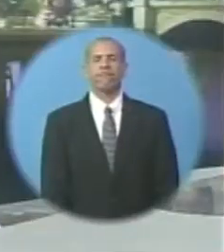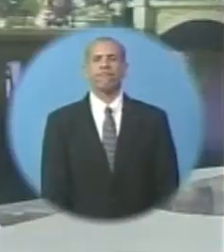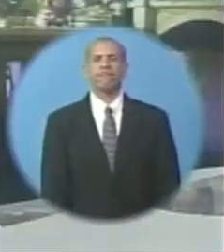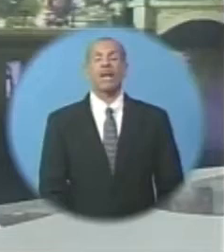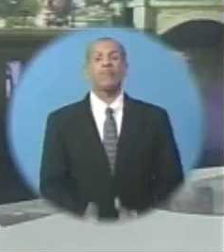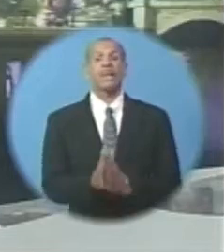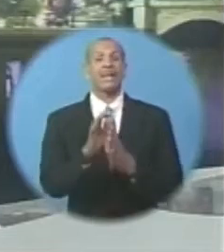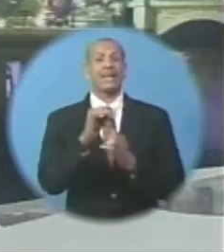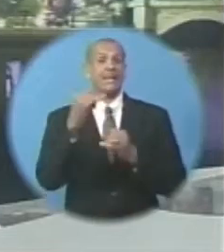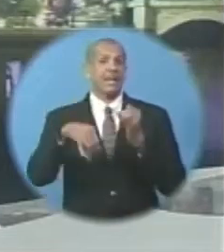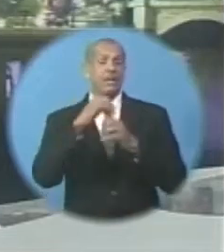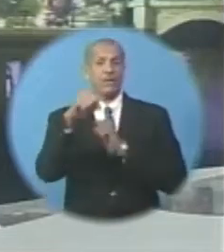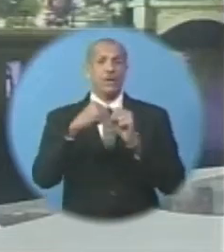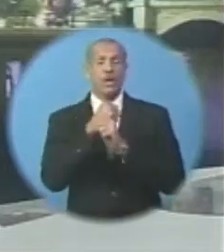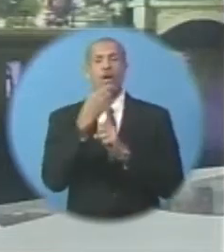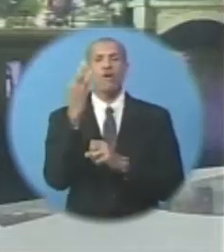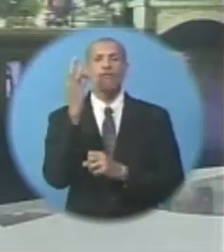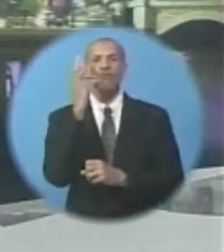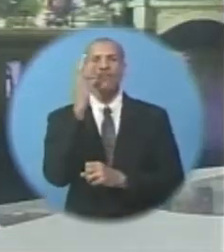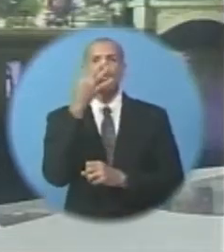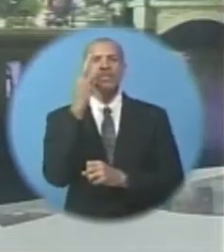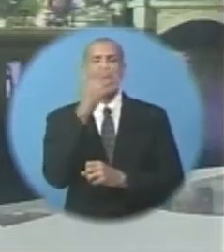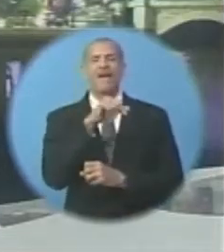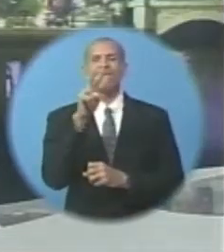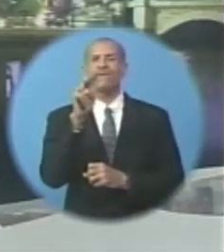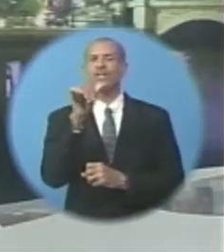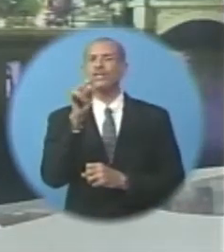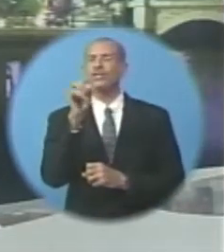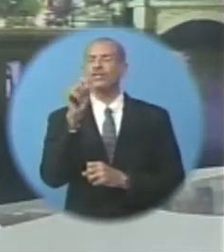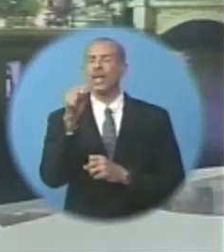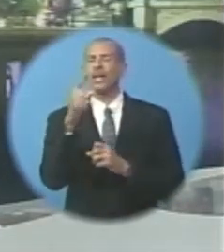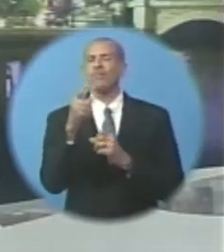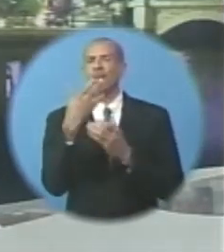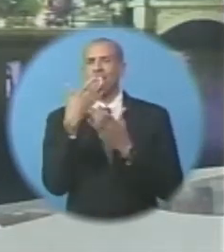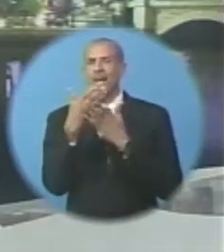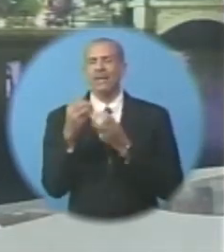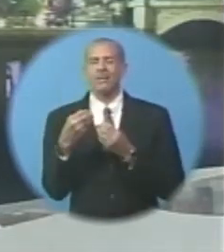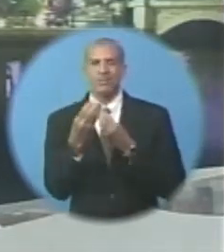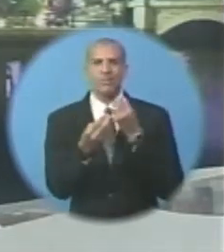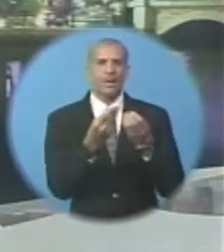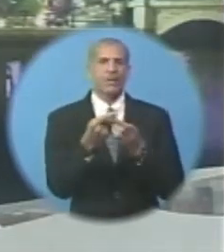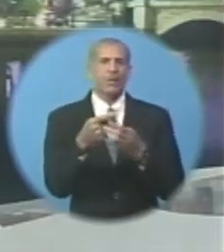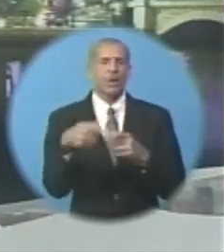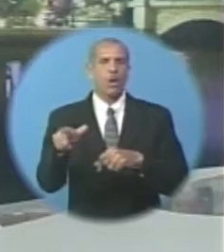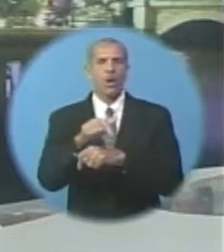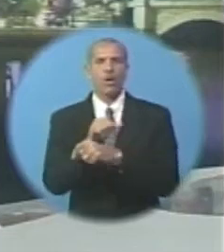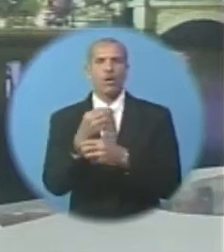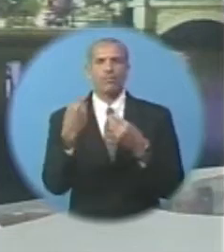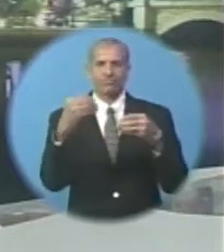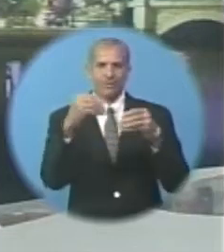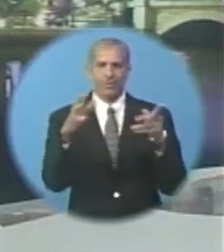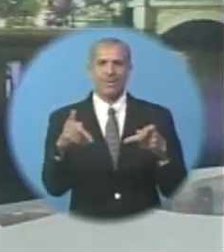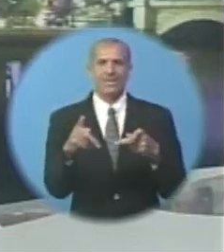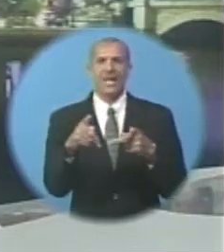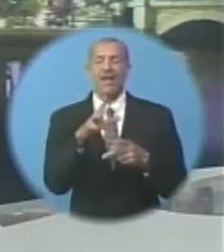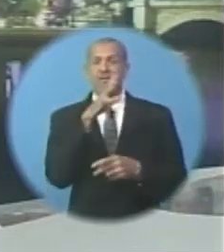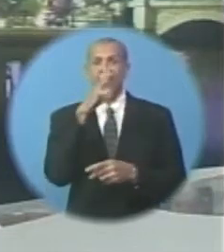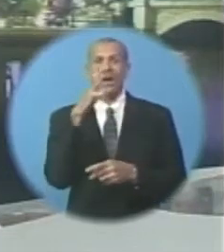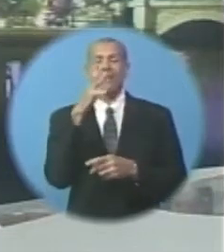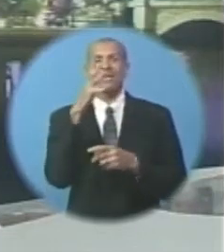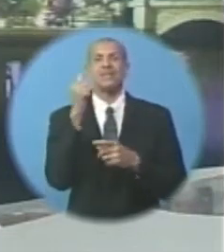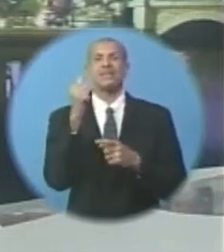By year-end, fruits and vegetables can be better supplied to local markets if a training program for farmers is